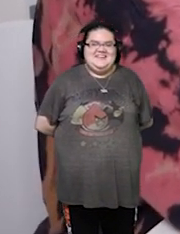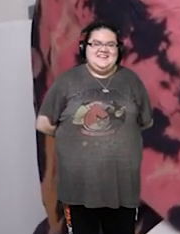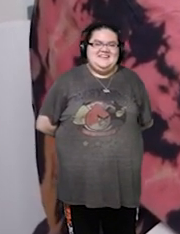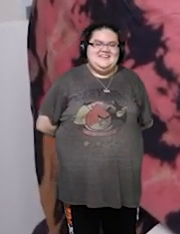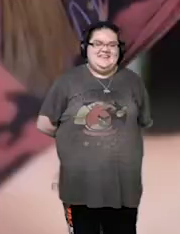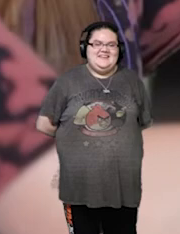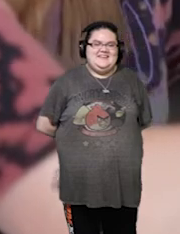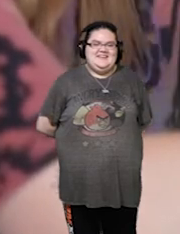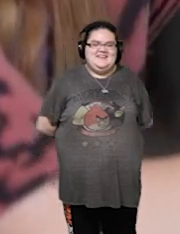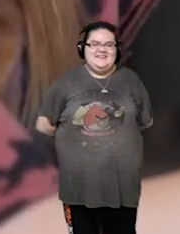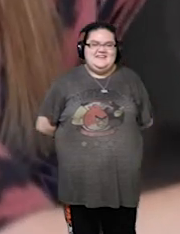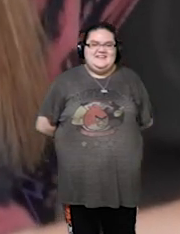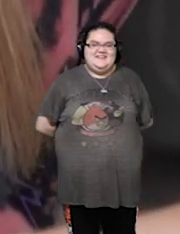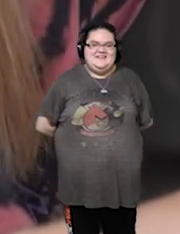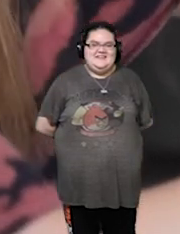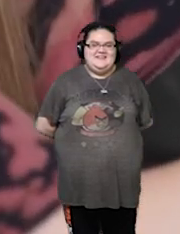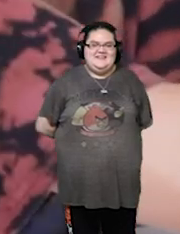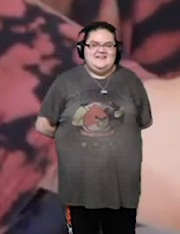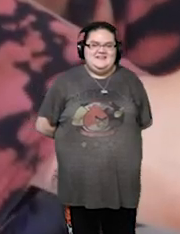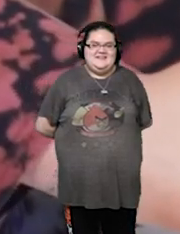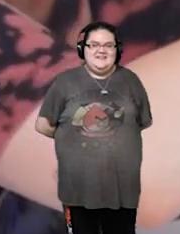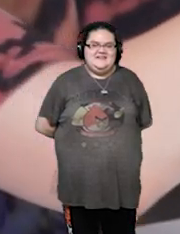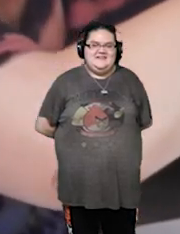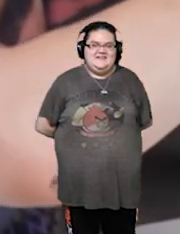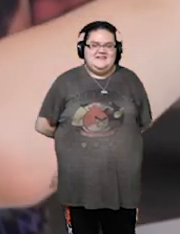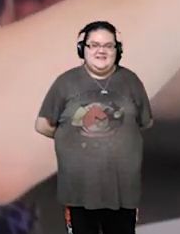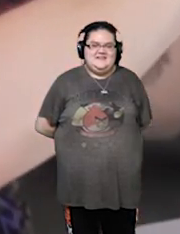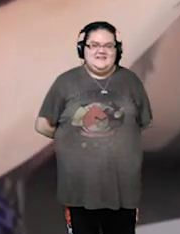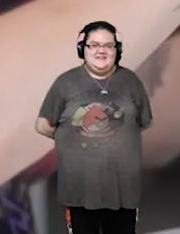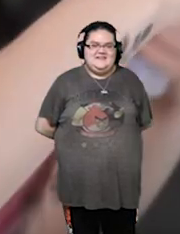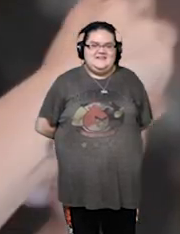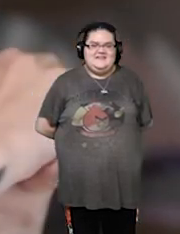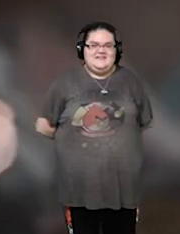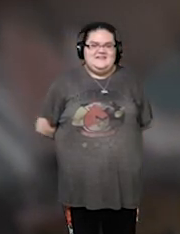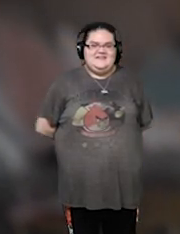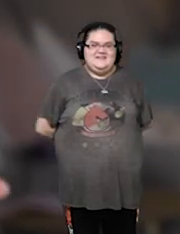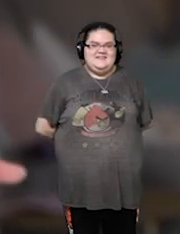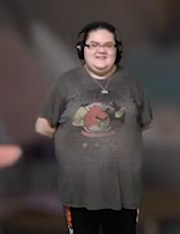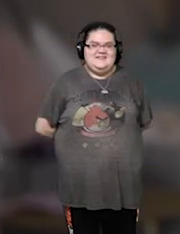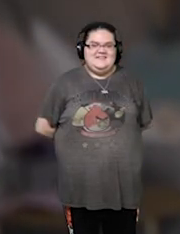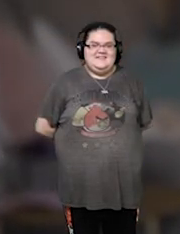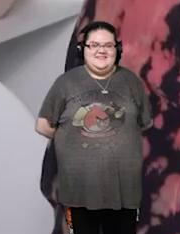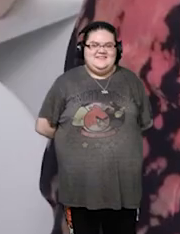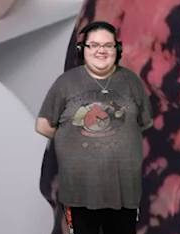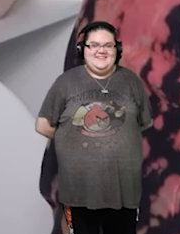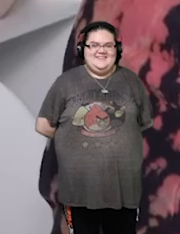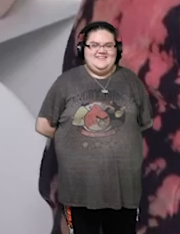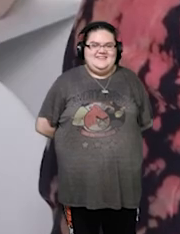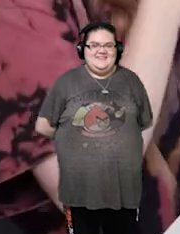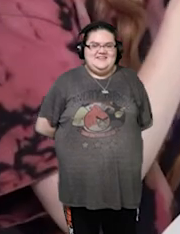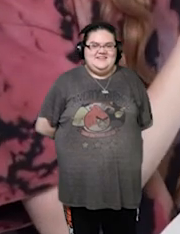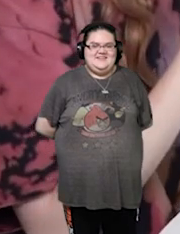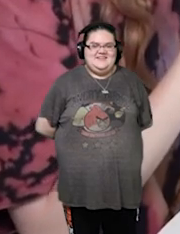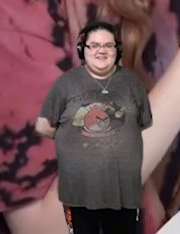touch after this. Oh, how are you? Oh, you've got to turn the pump. God, you ain't good at this, are you? Clearly inexperienced virgin. Where are you